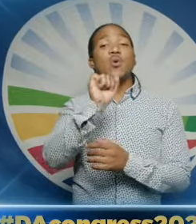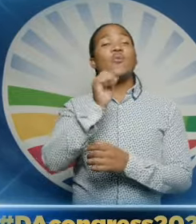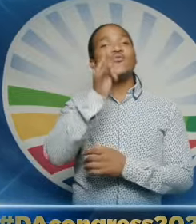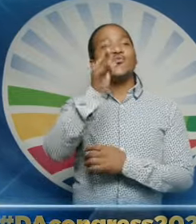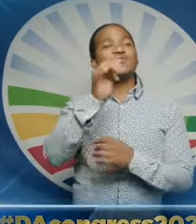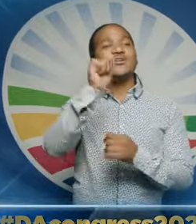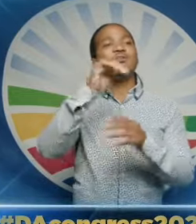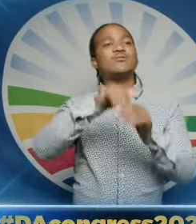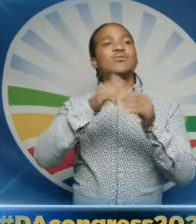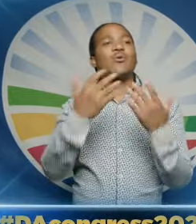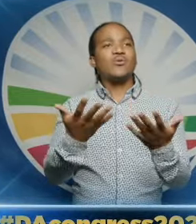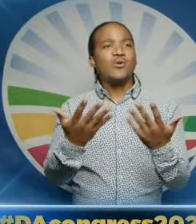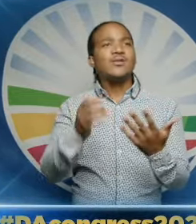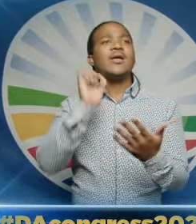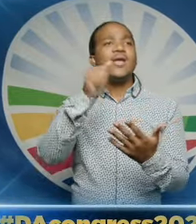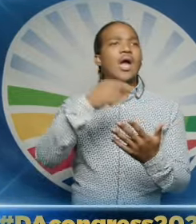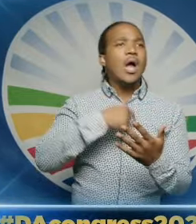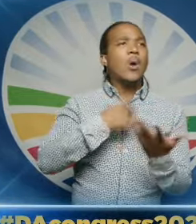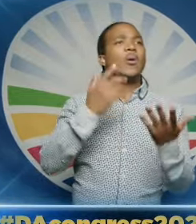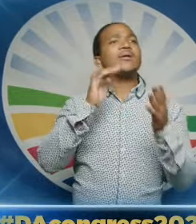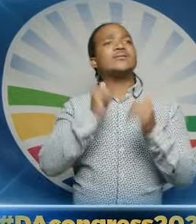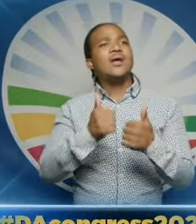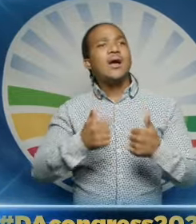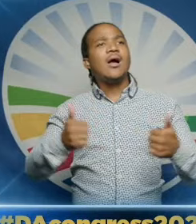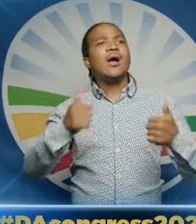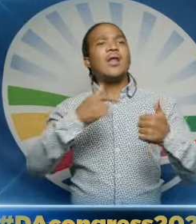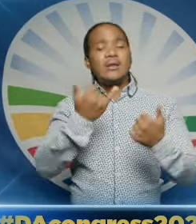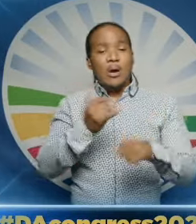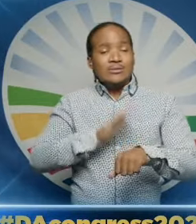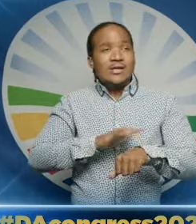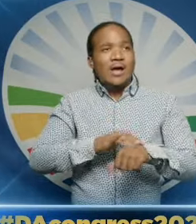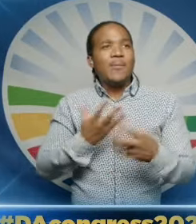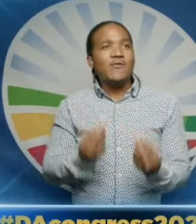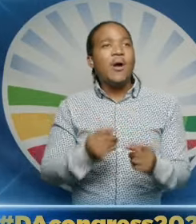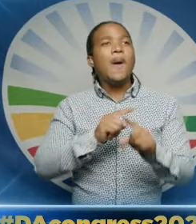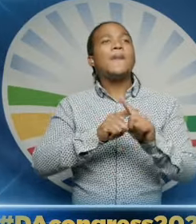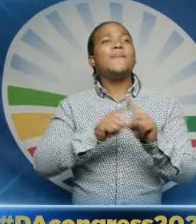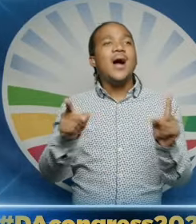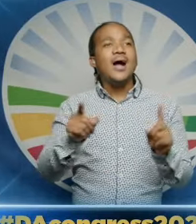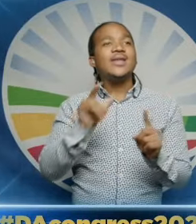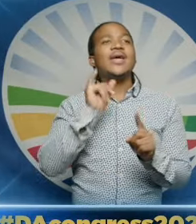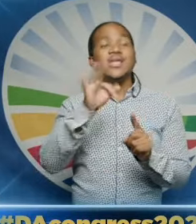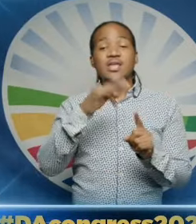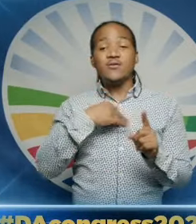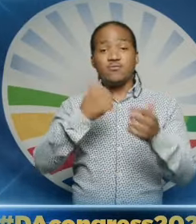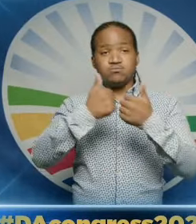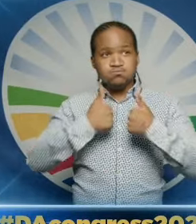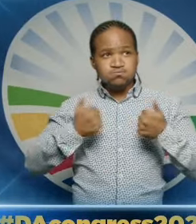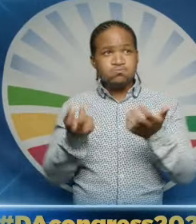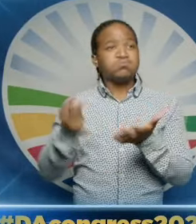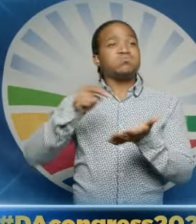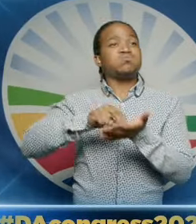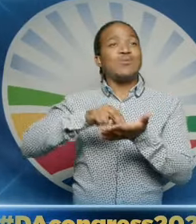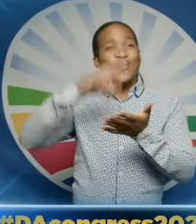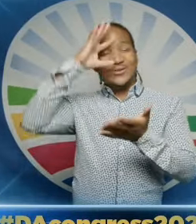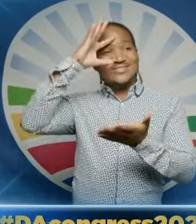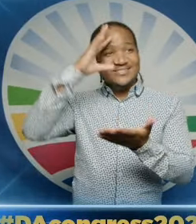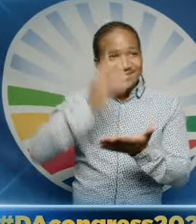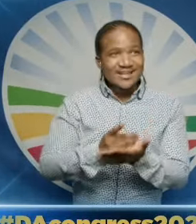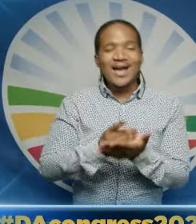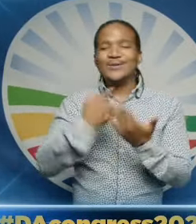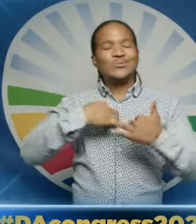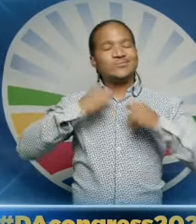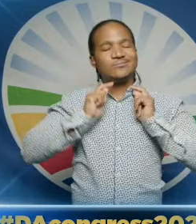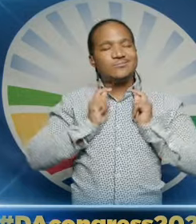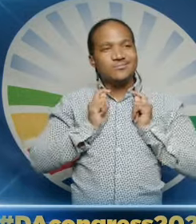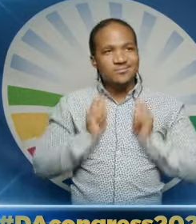zenu. Singahlala sikhononda, singahlala kulesimo sikusona. Kodwa uma sisuka sisonke, sithatha isinqumo sithi